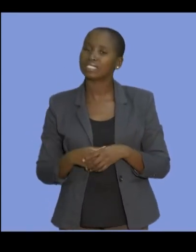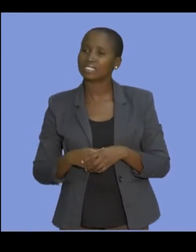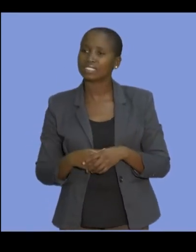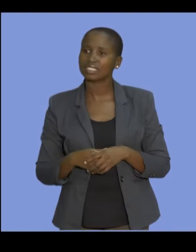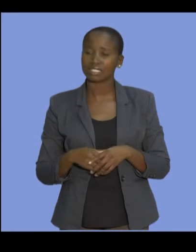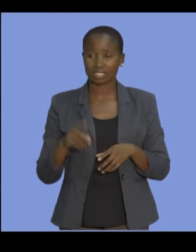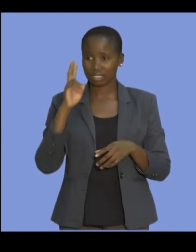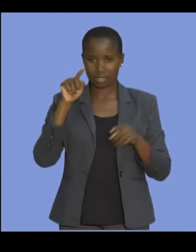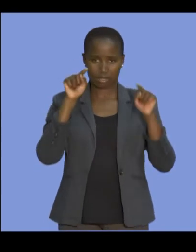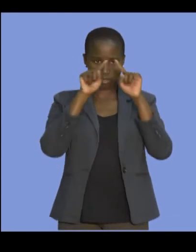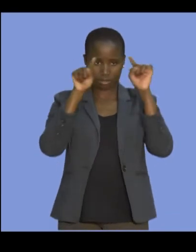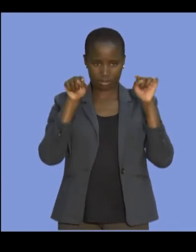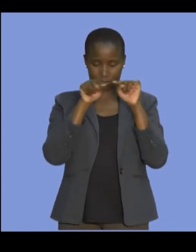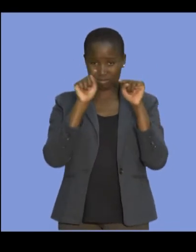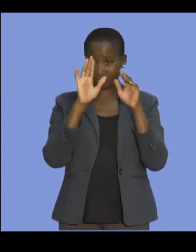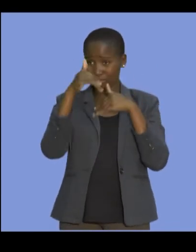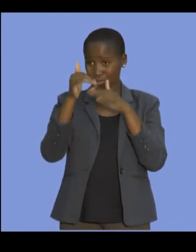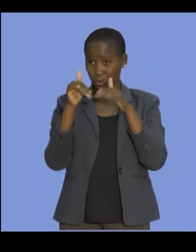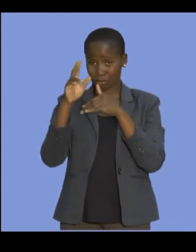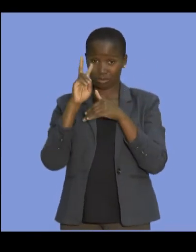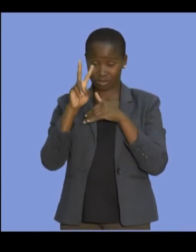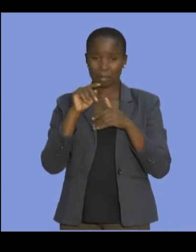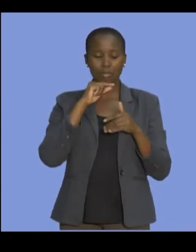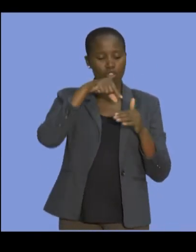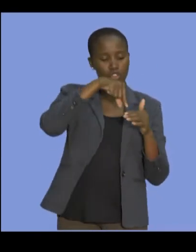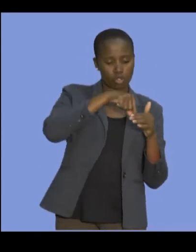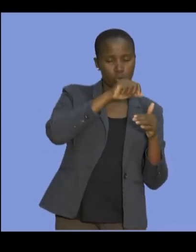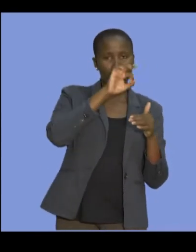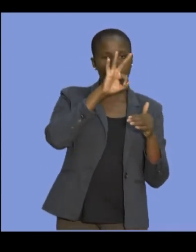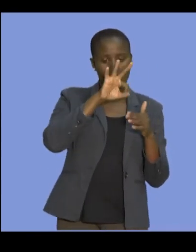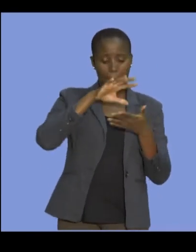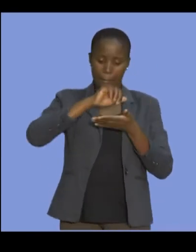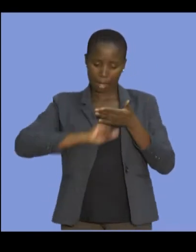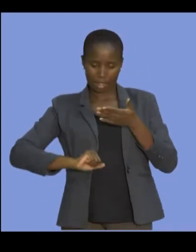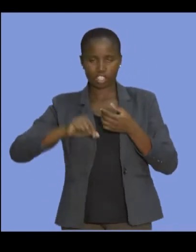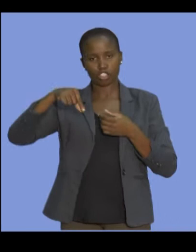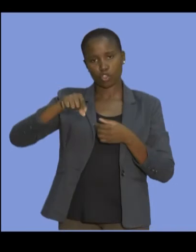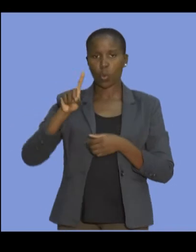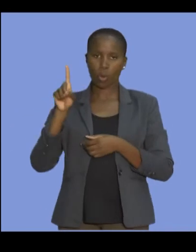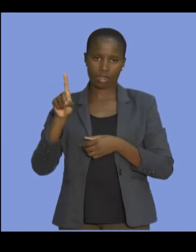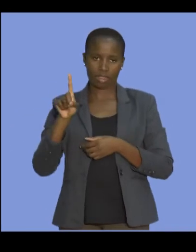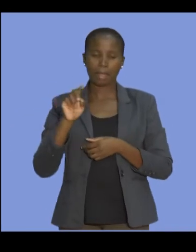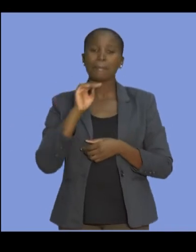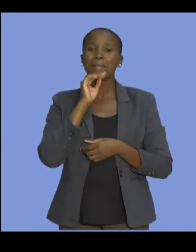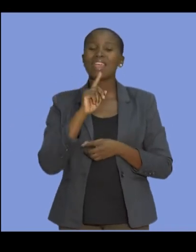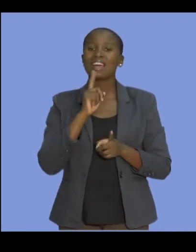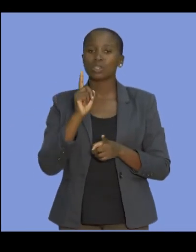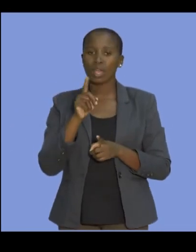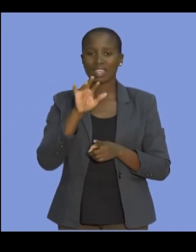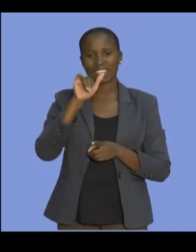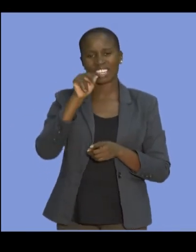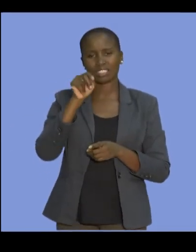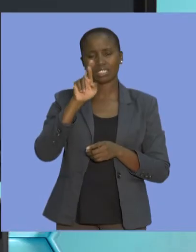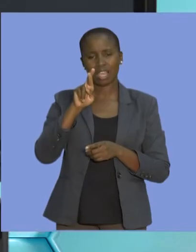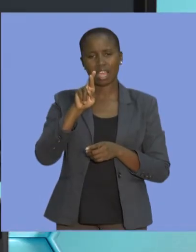that? Q3 minus Q1 is the interquartile range. Okay. So the